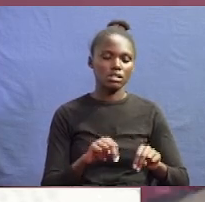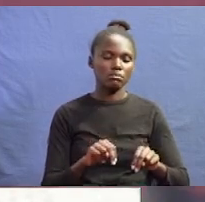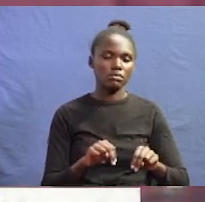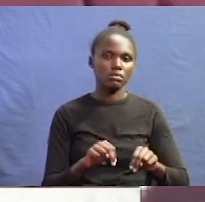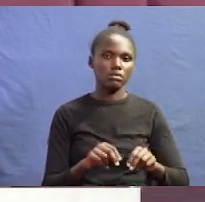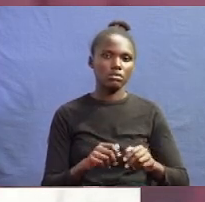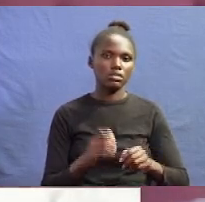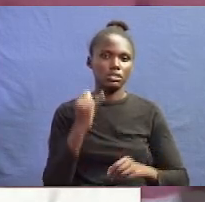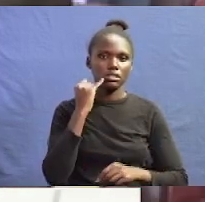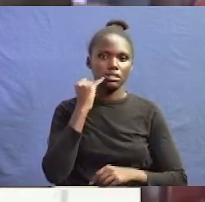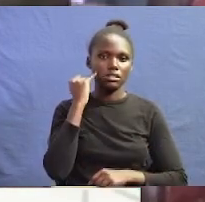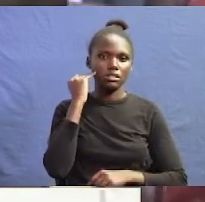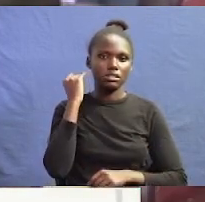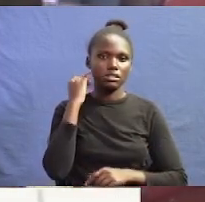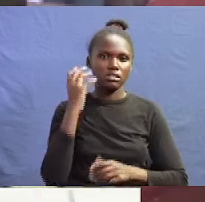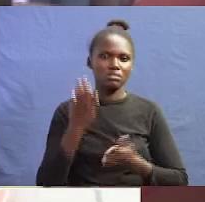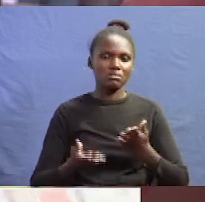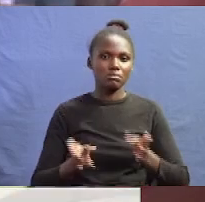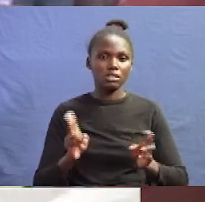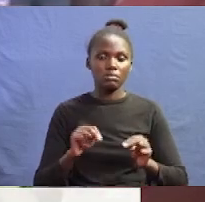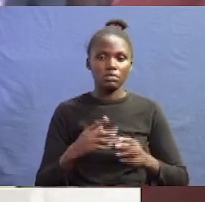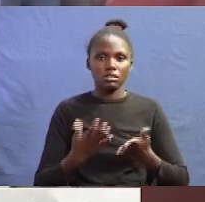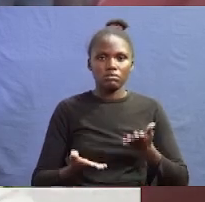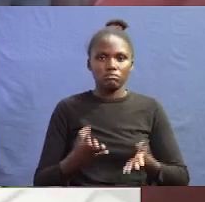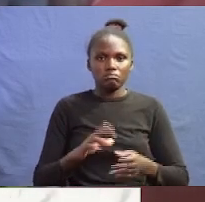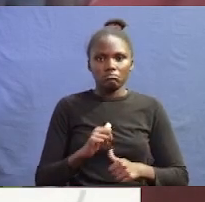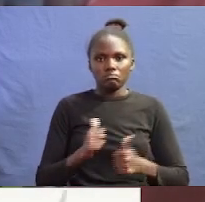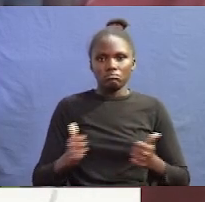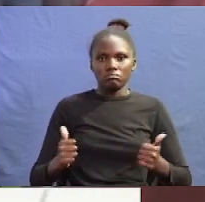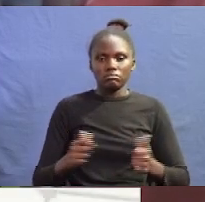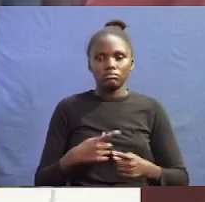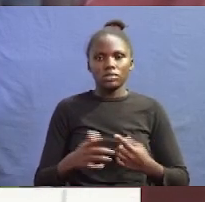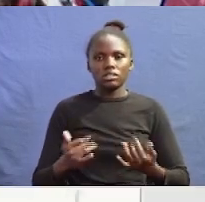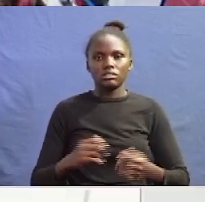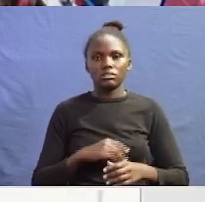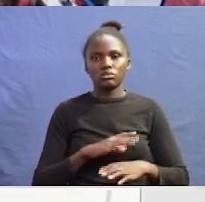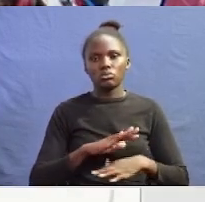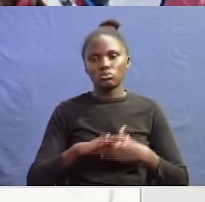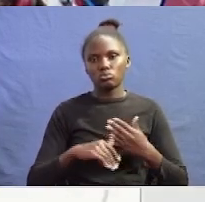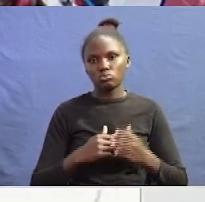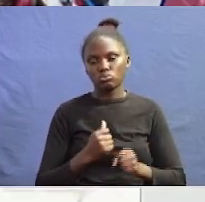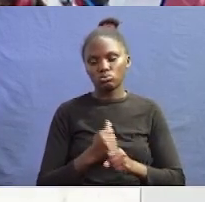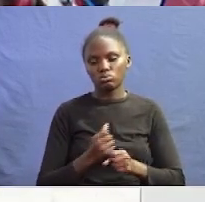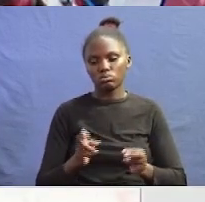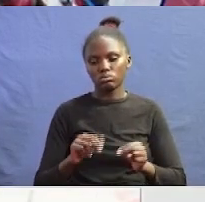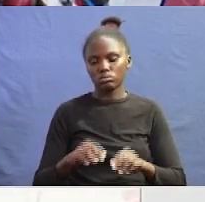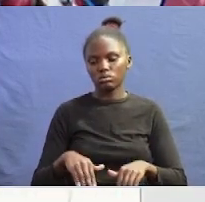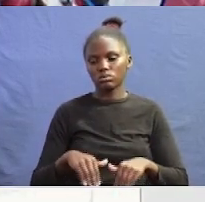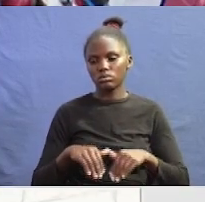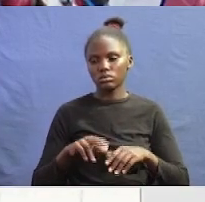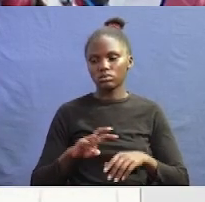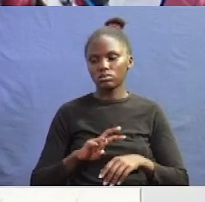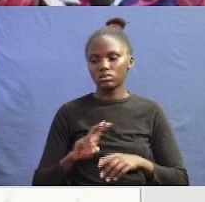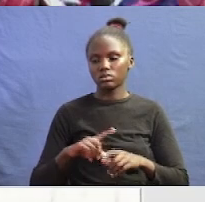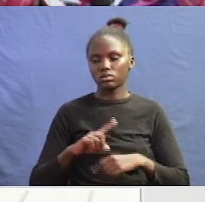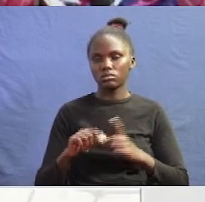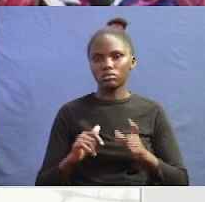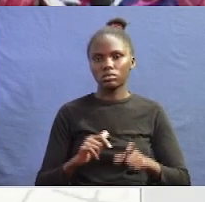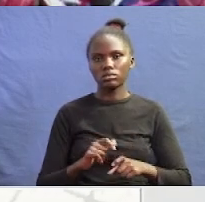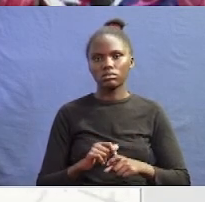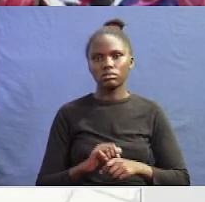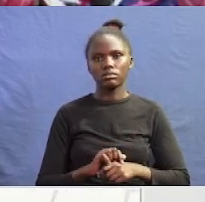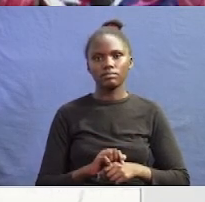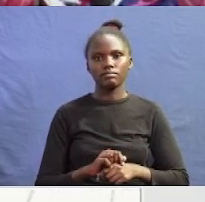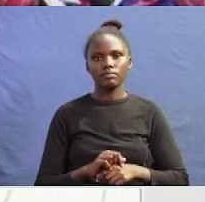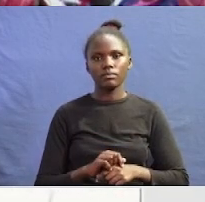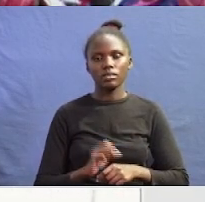County Assembly happened or not weighed heavily into the first session, putting the whole process to question. Mr. Speaker,